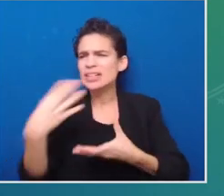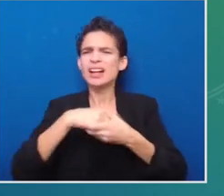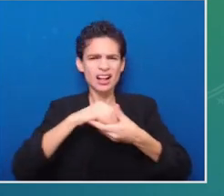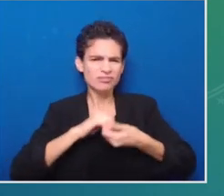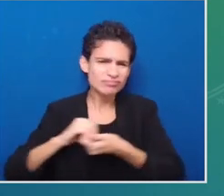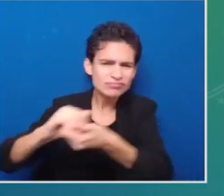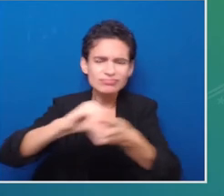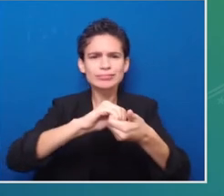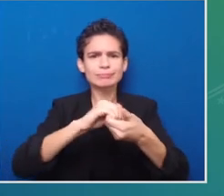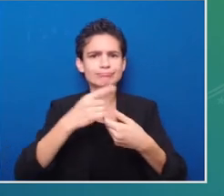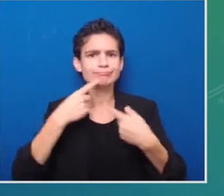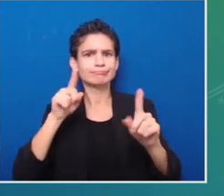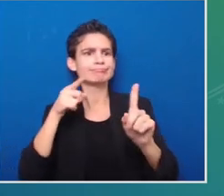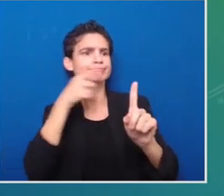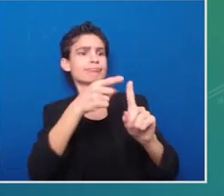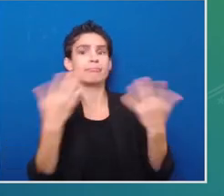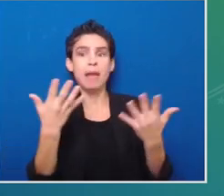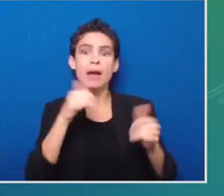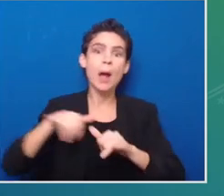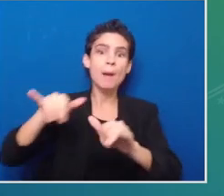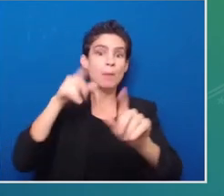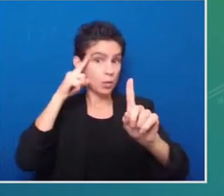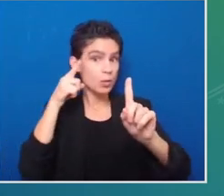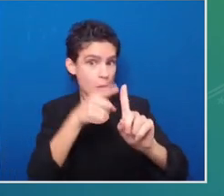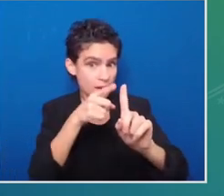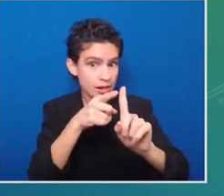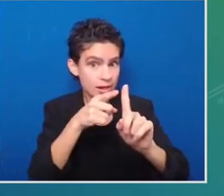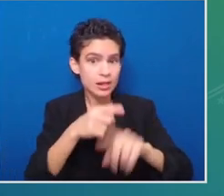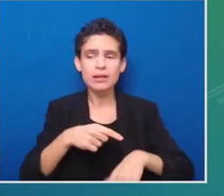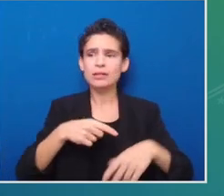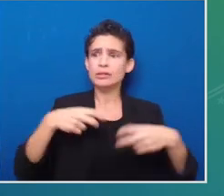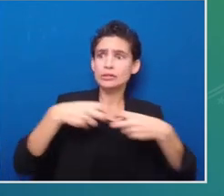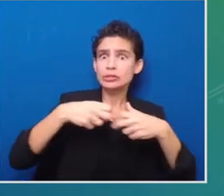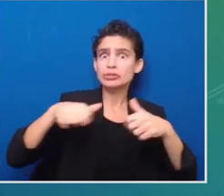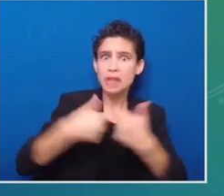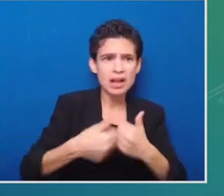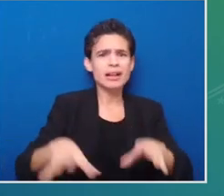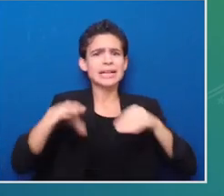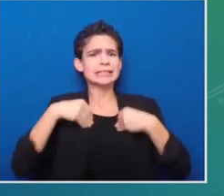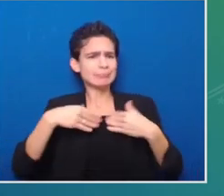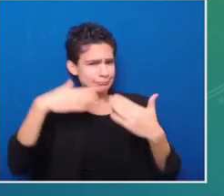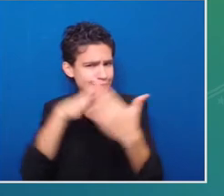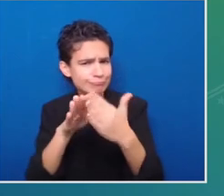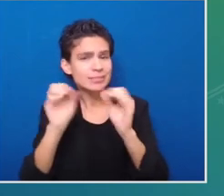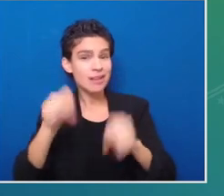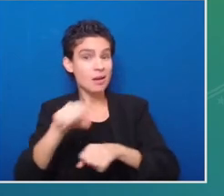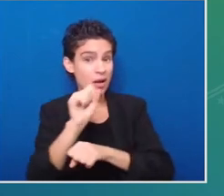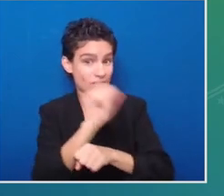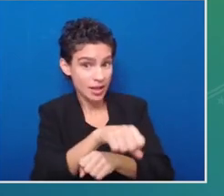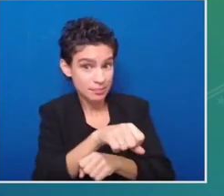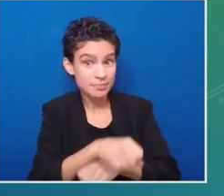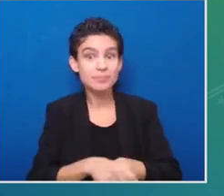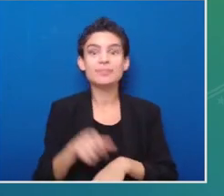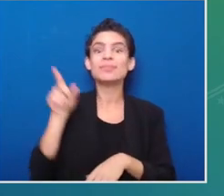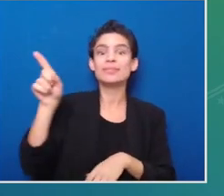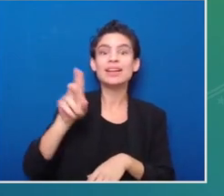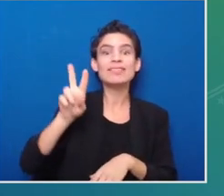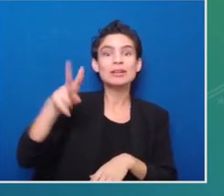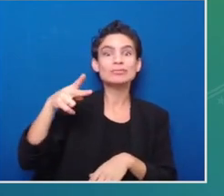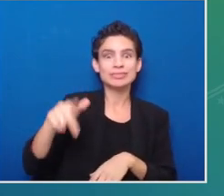country can and will tackle this challenge. The President-elect and Vice-President-elect know that issues